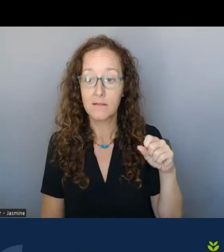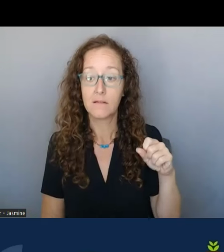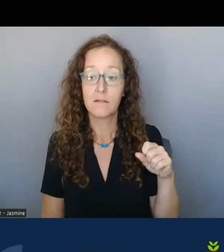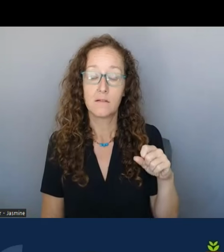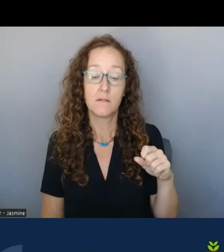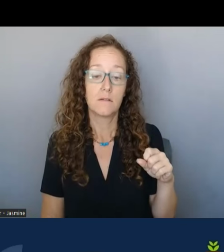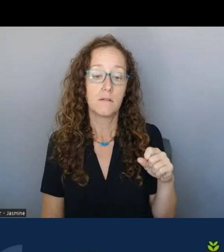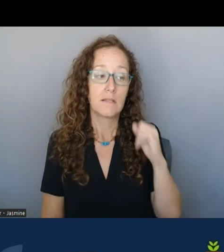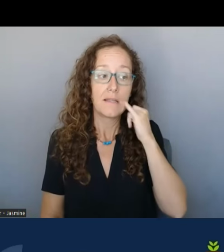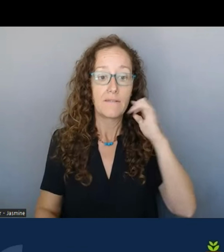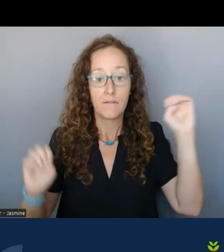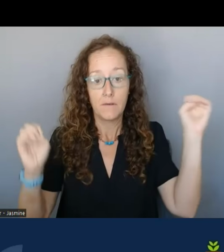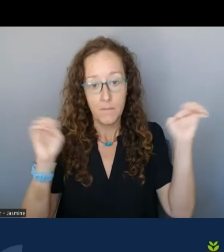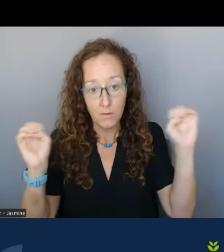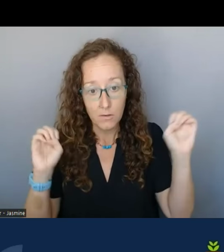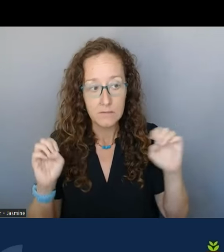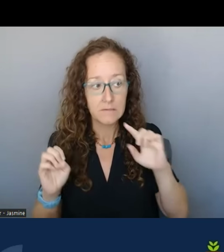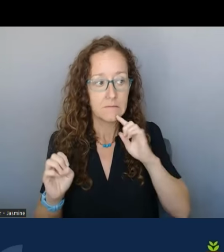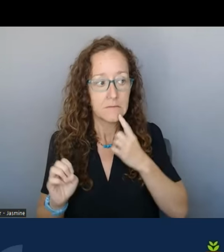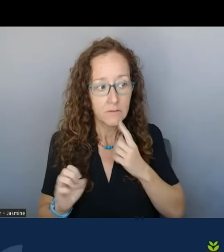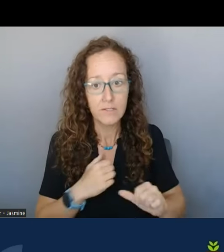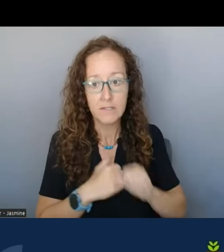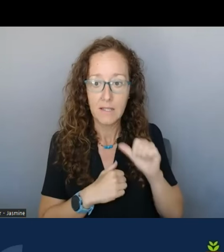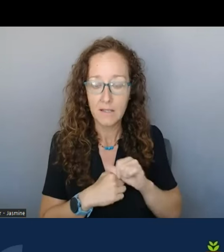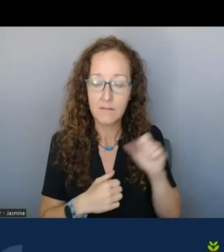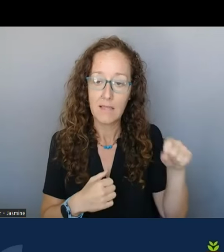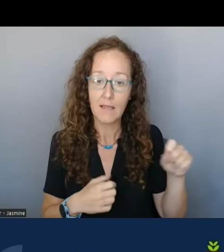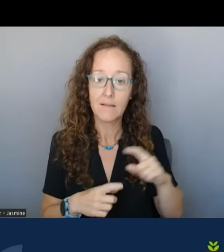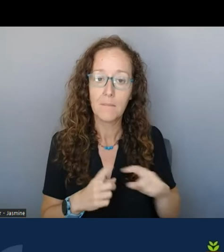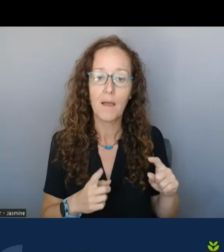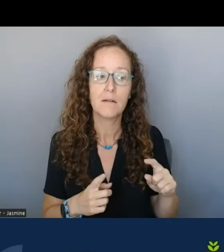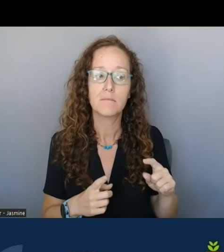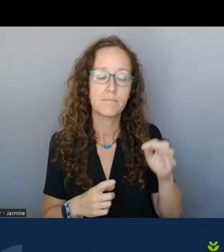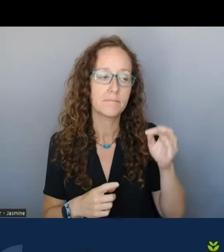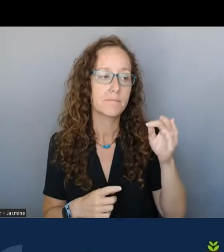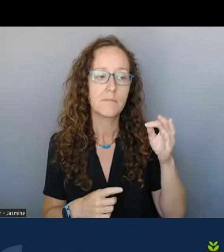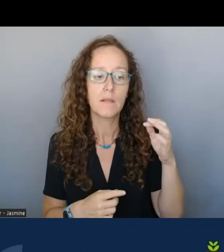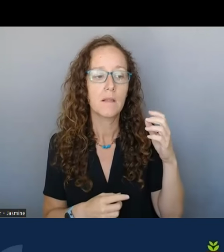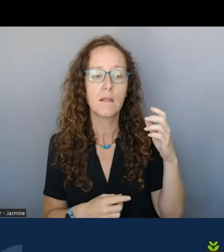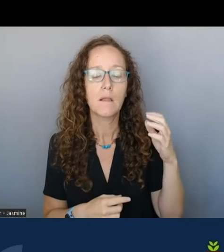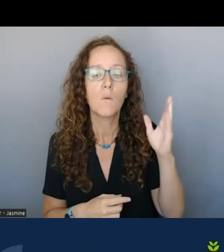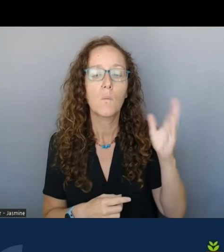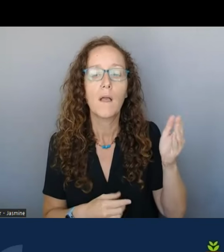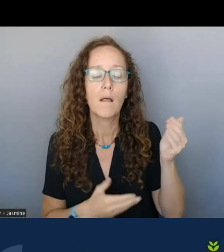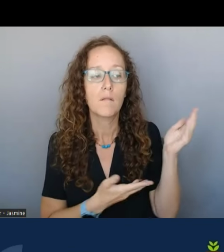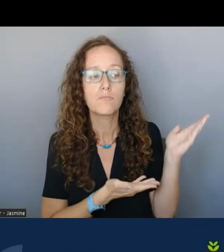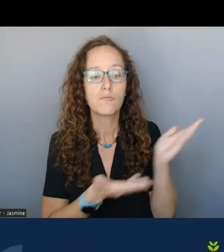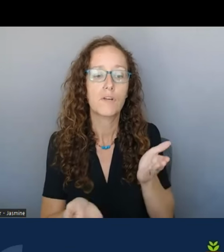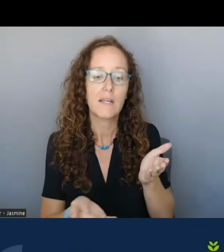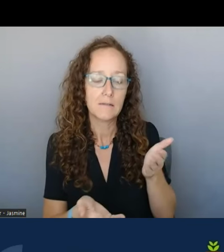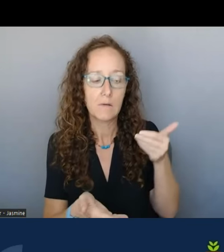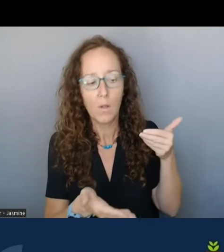health is in serious danger, but it will cover you to the nearest medical facility that's able to give you the care you